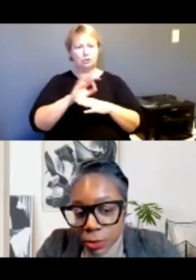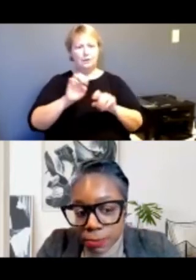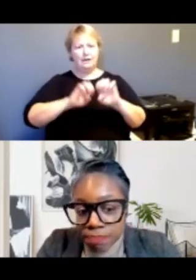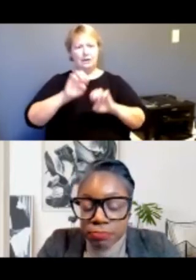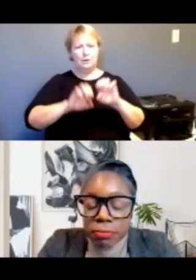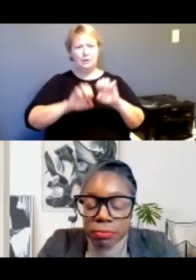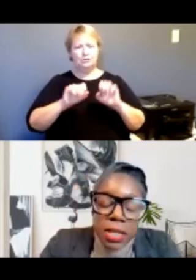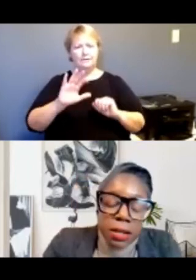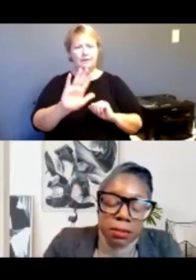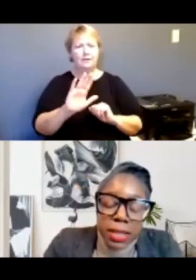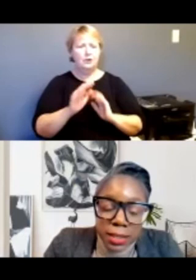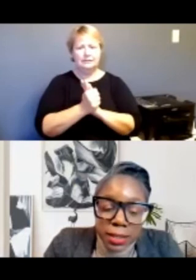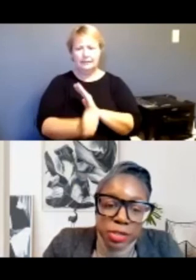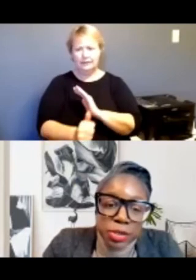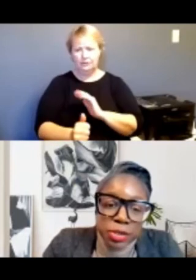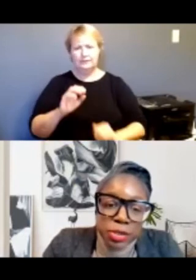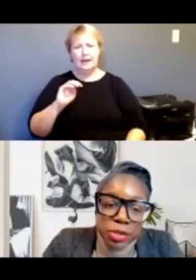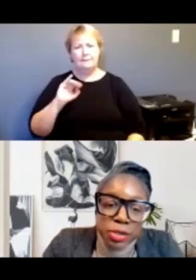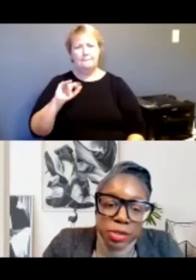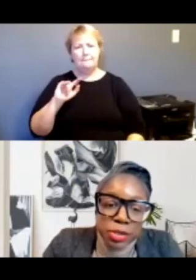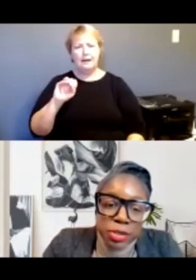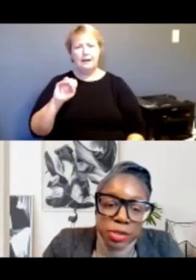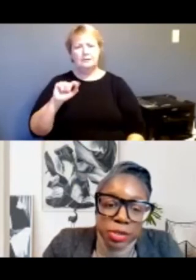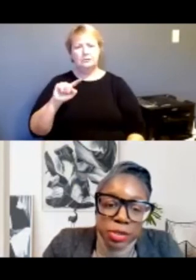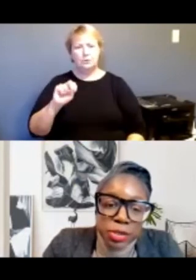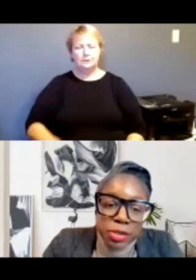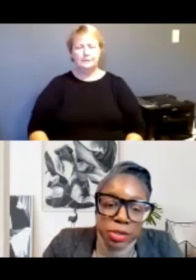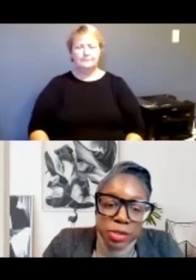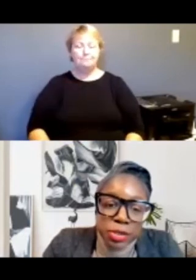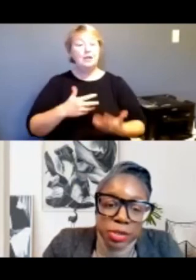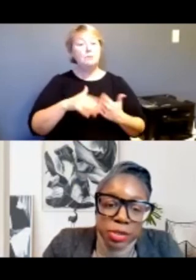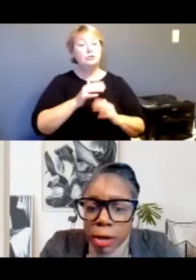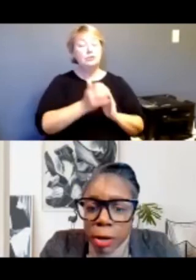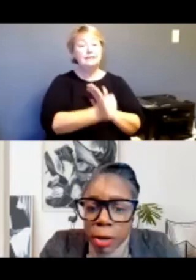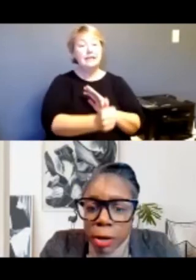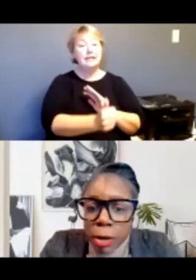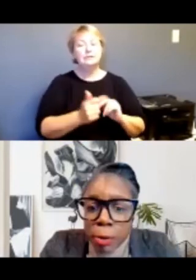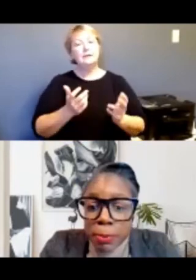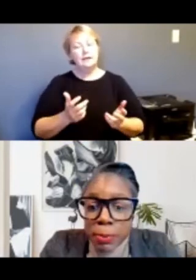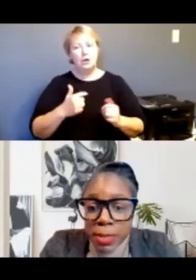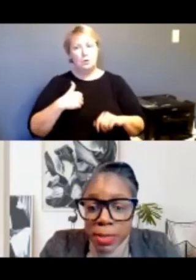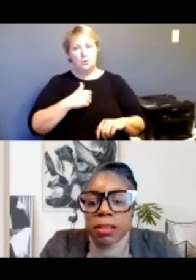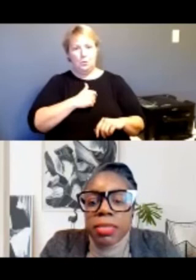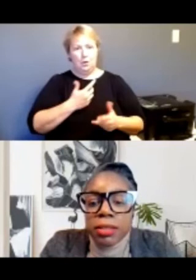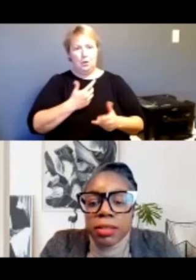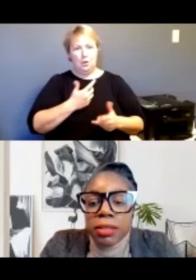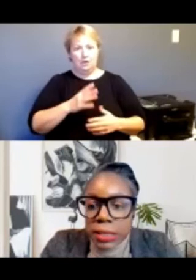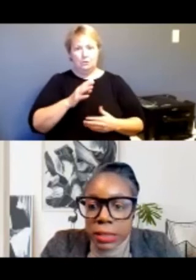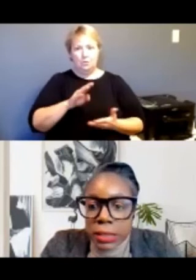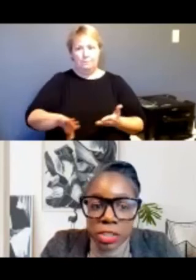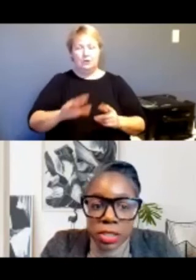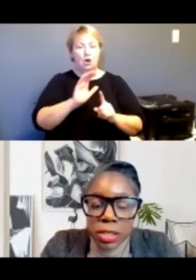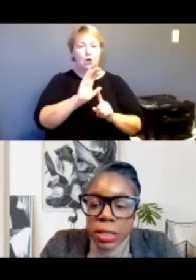skills. Related to interpersonal skills, we'd be remiss to omit the role of culturally